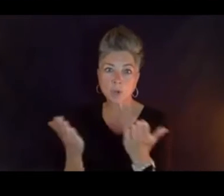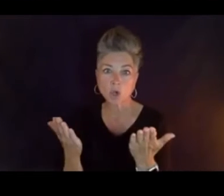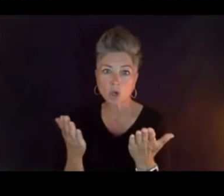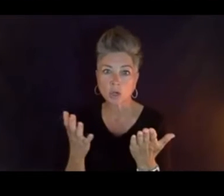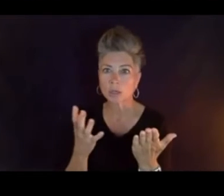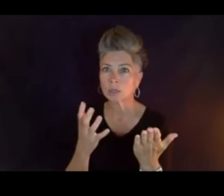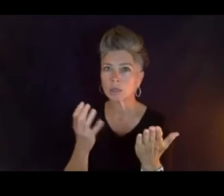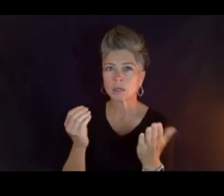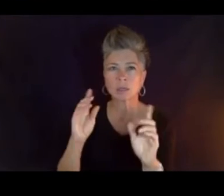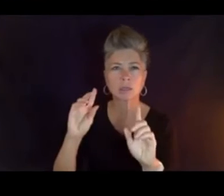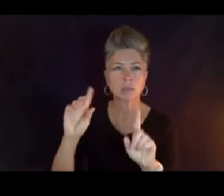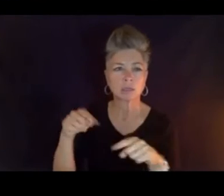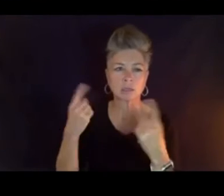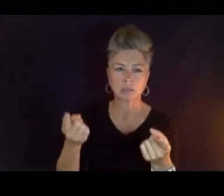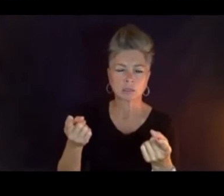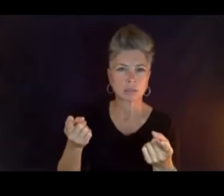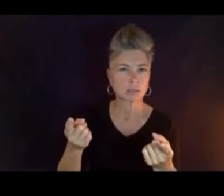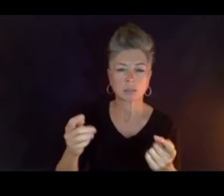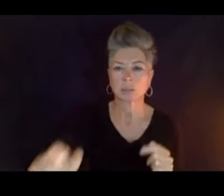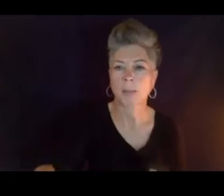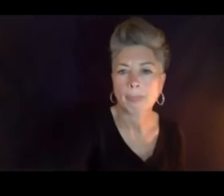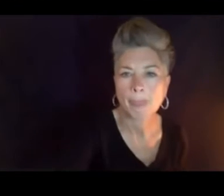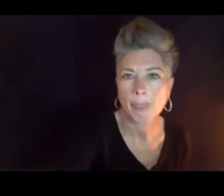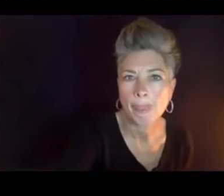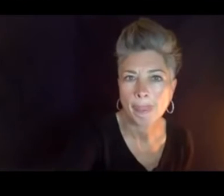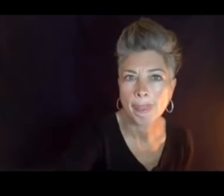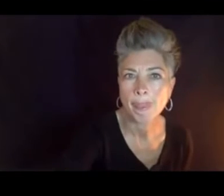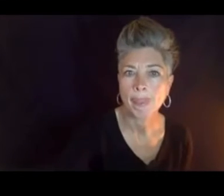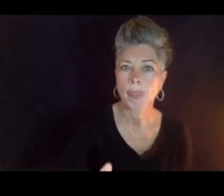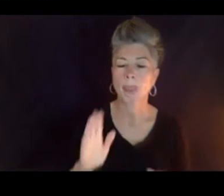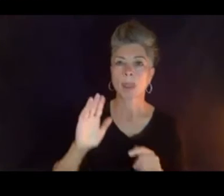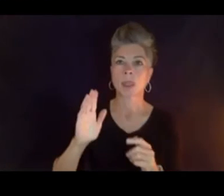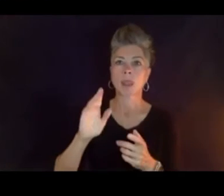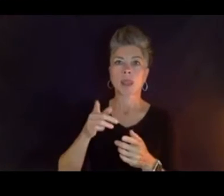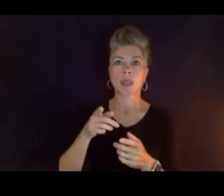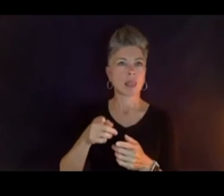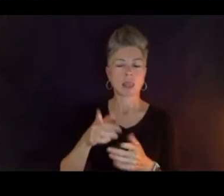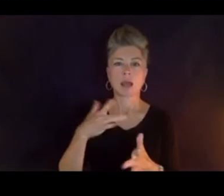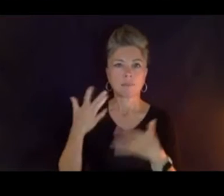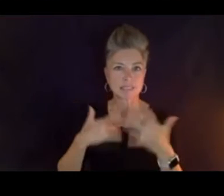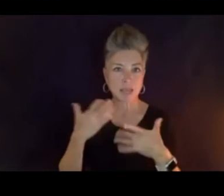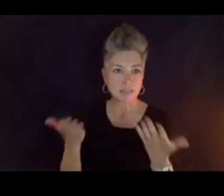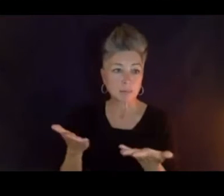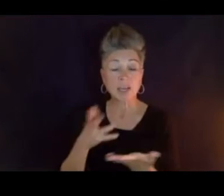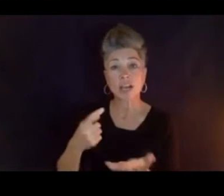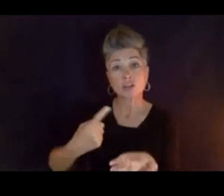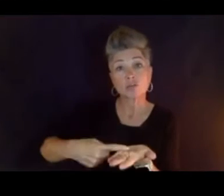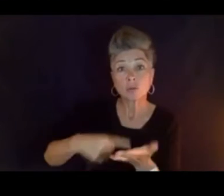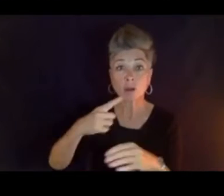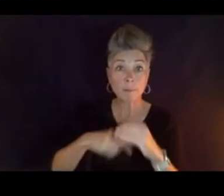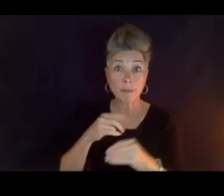within the last year, did a really change on me within the last year. So I'm excited to be here and to talk about it with you